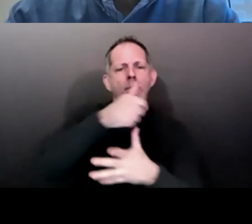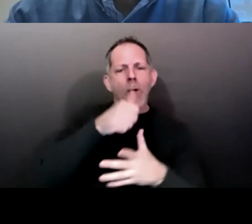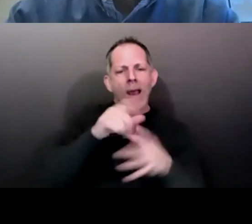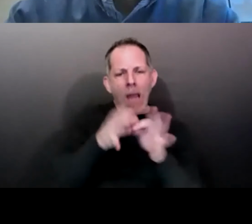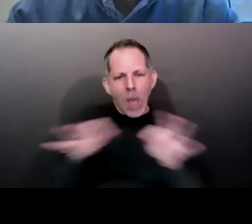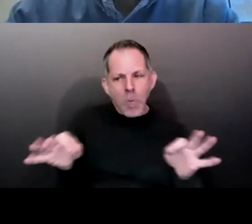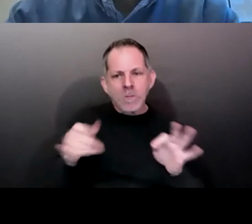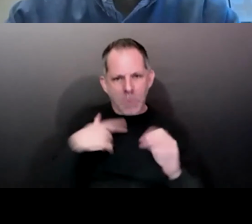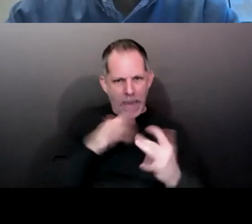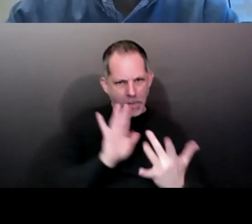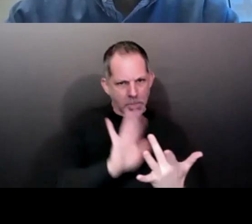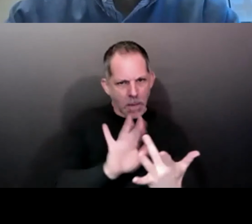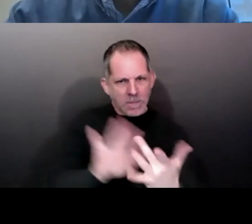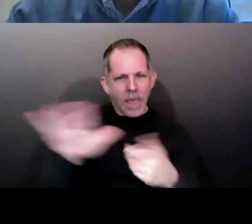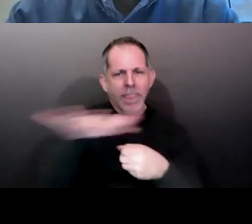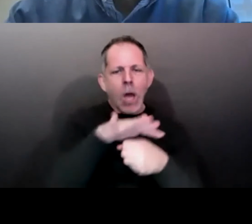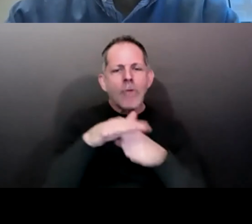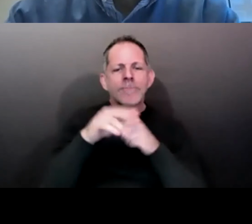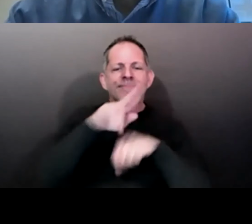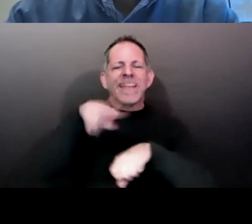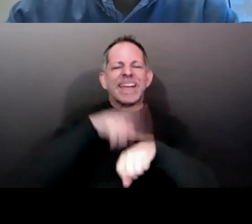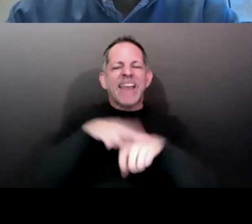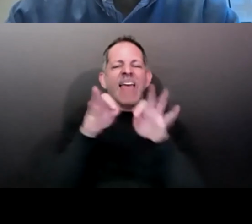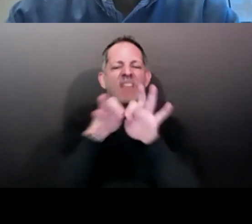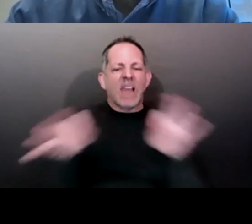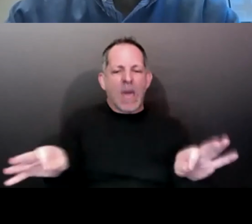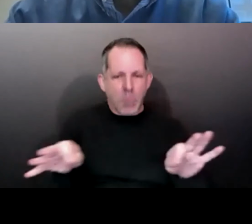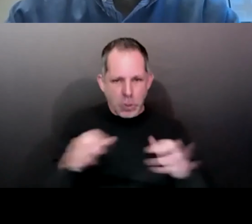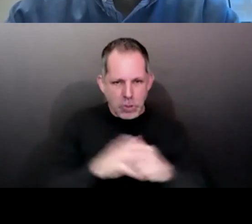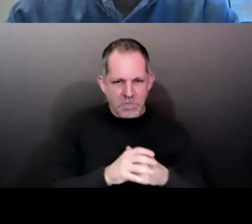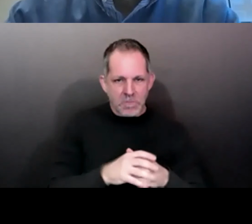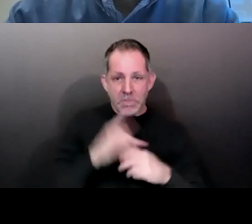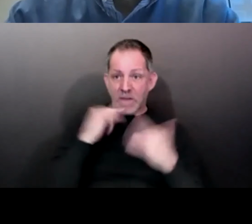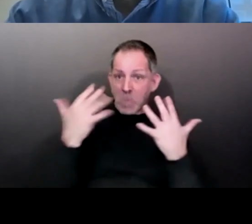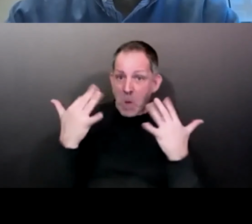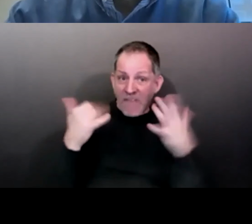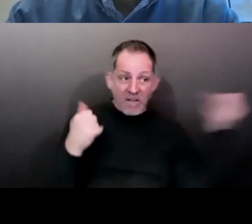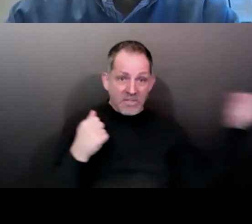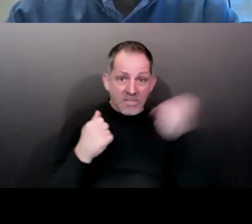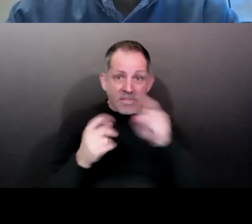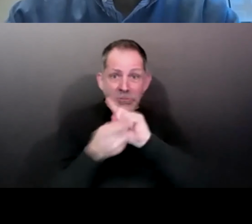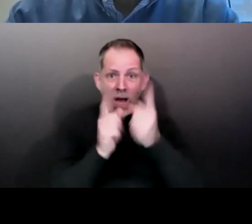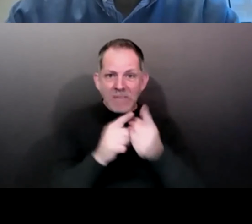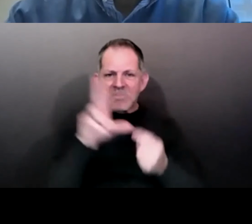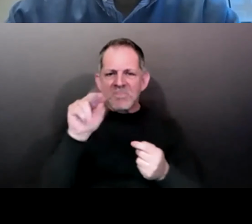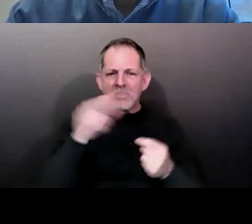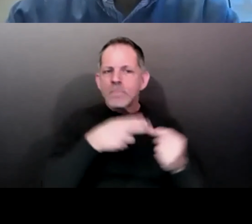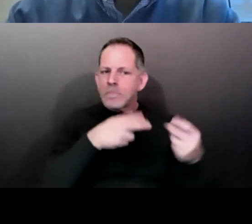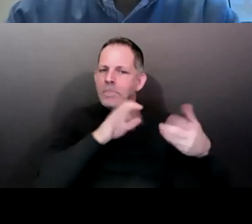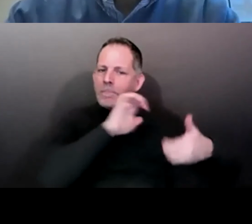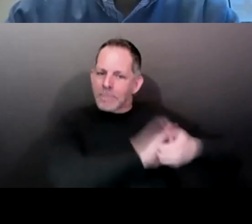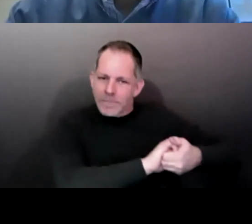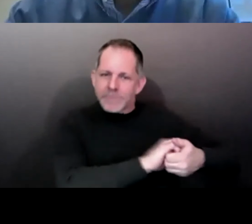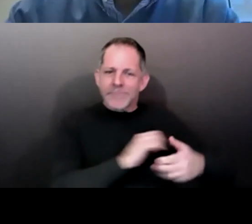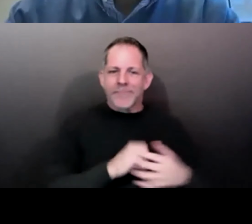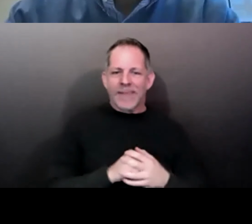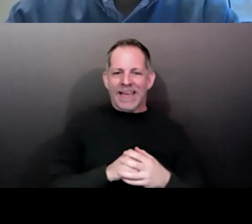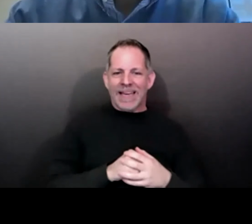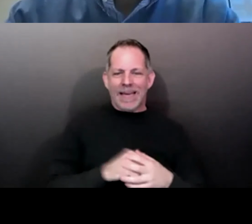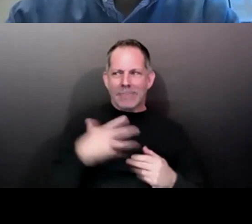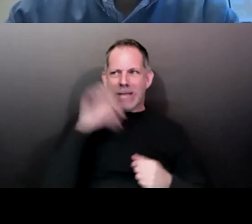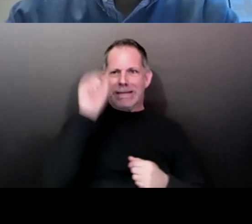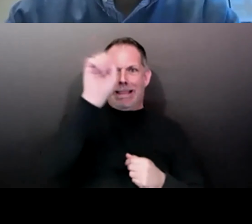for translation services. Whew. I tried to get through that quickly. There's more, but yeah, quite a